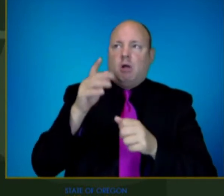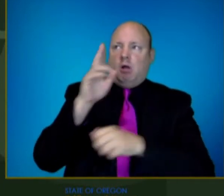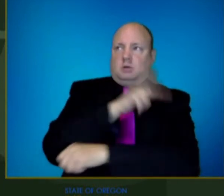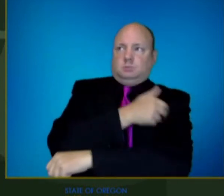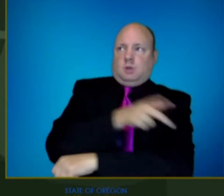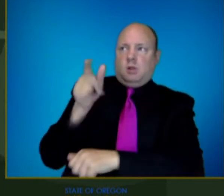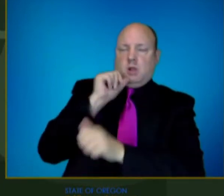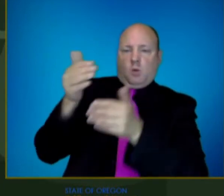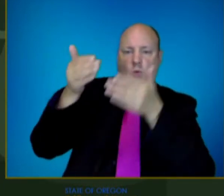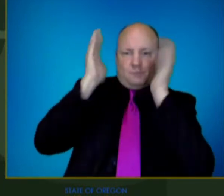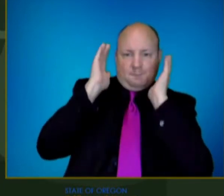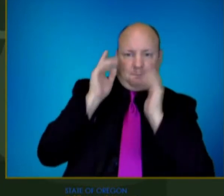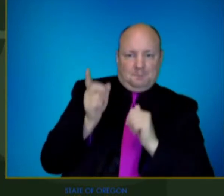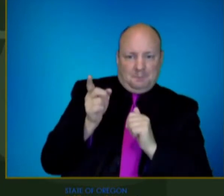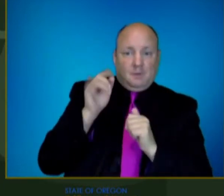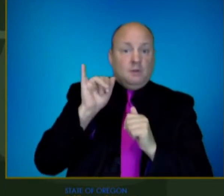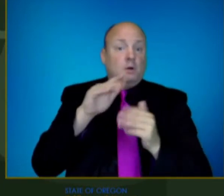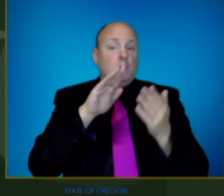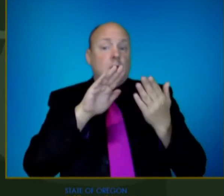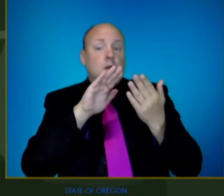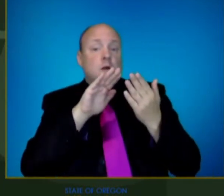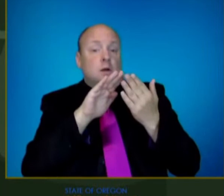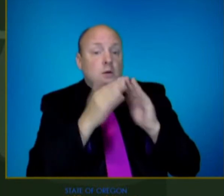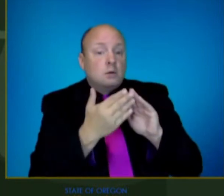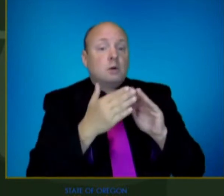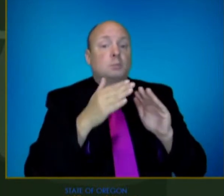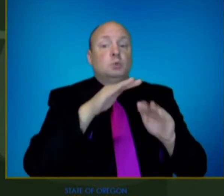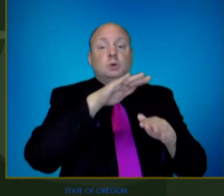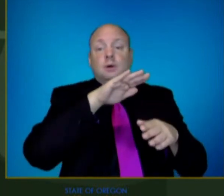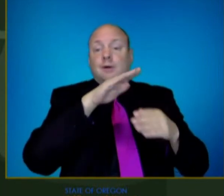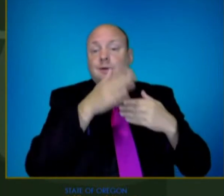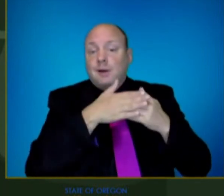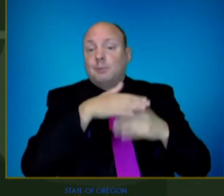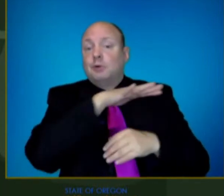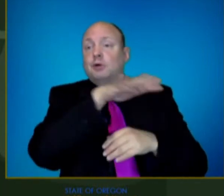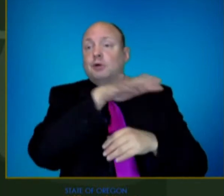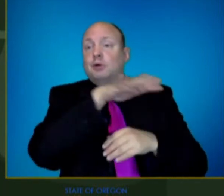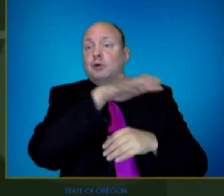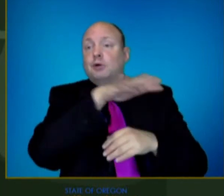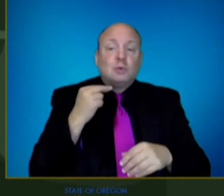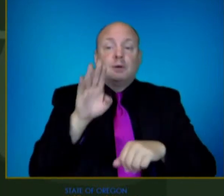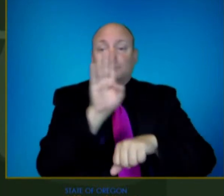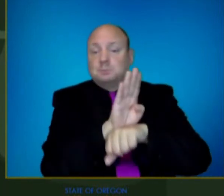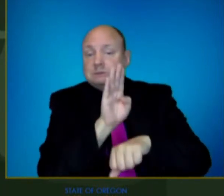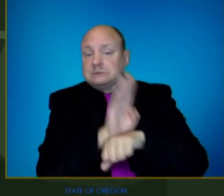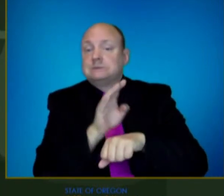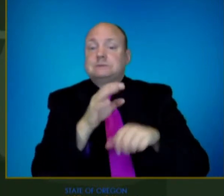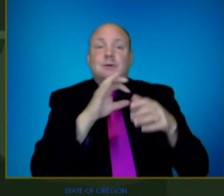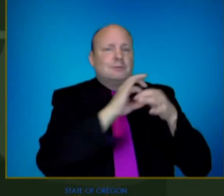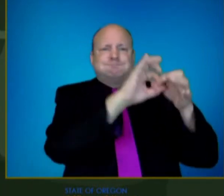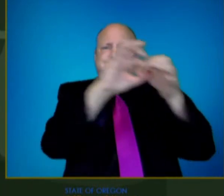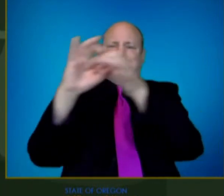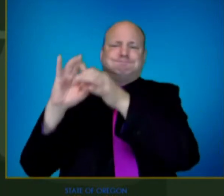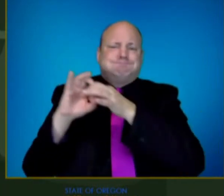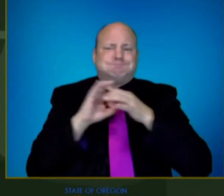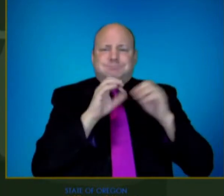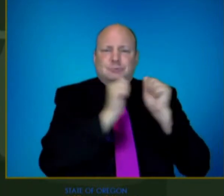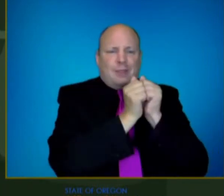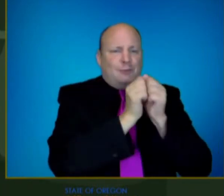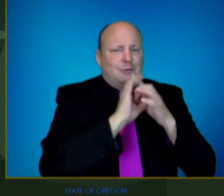communities around the state, restaurants and local businesses are banding together and coming up with their own